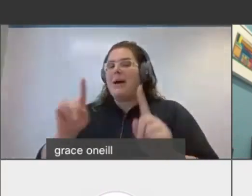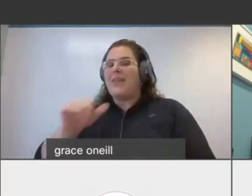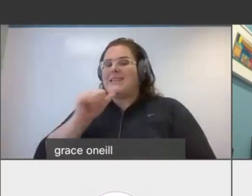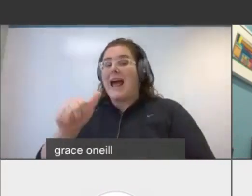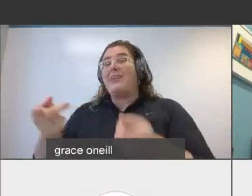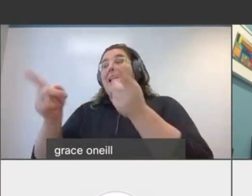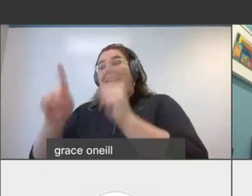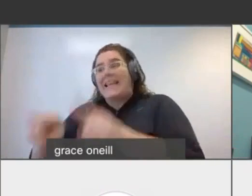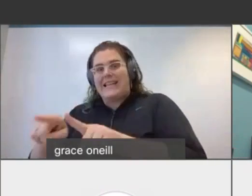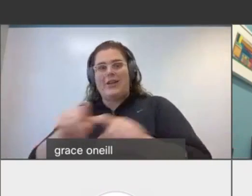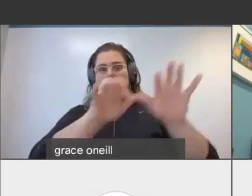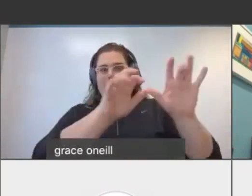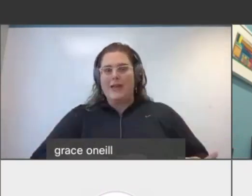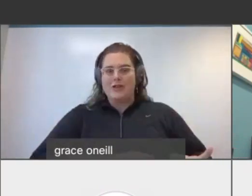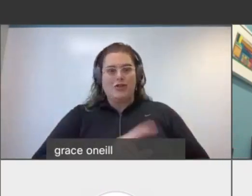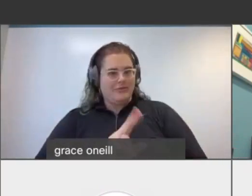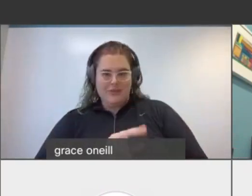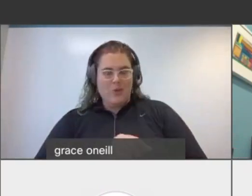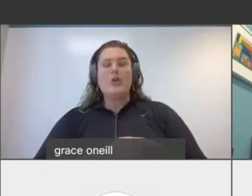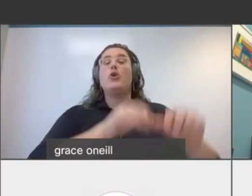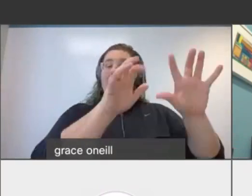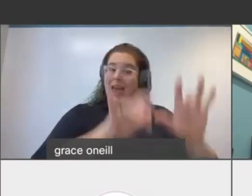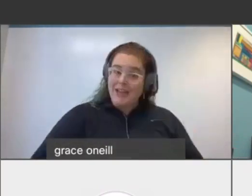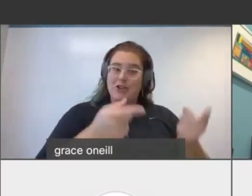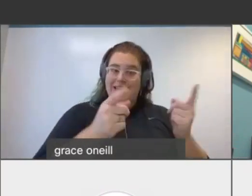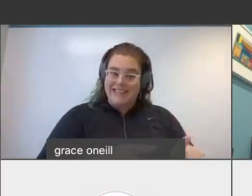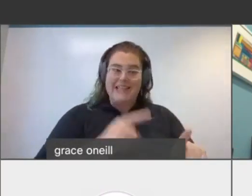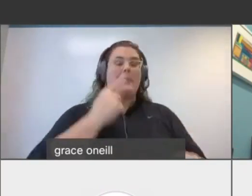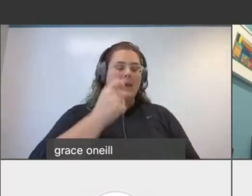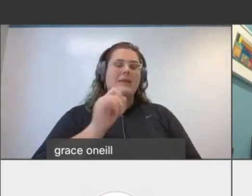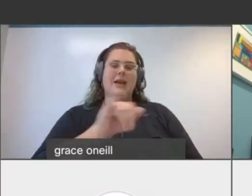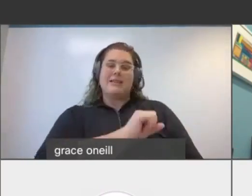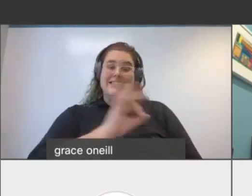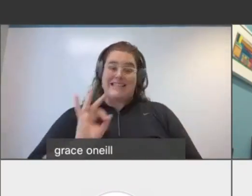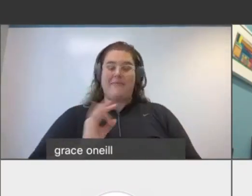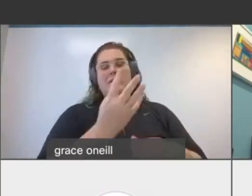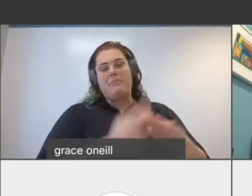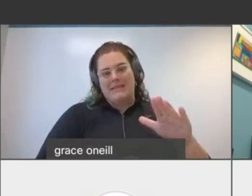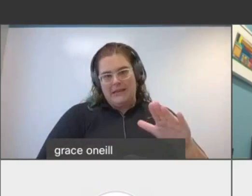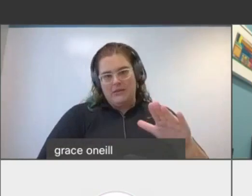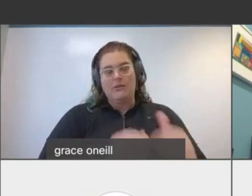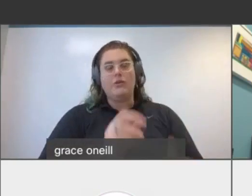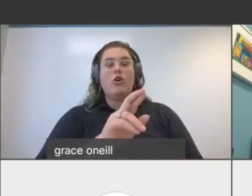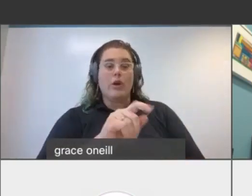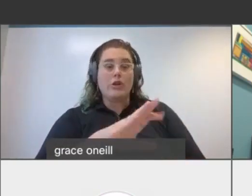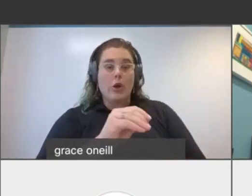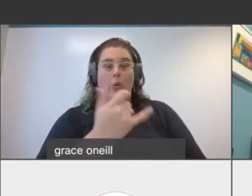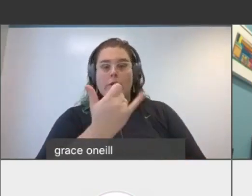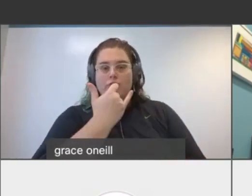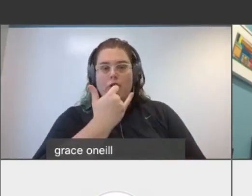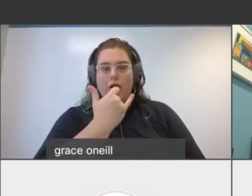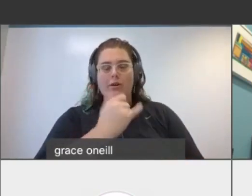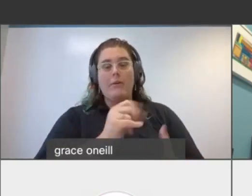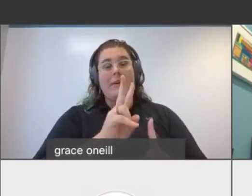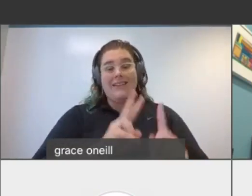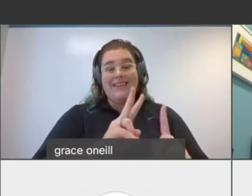entered is that the person you support is supposed to have a particular staffing ratio, and if that ratio is not being met, that would